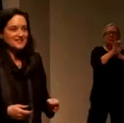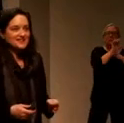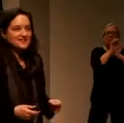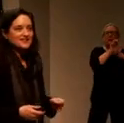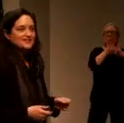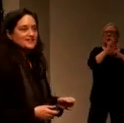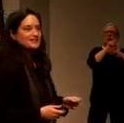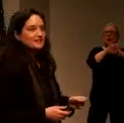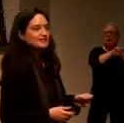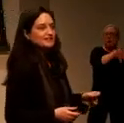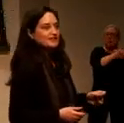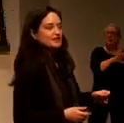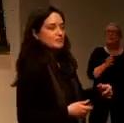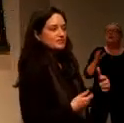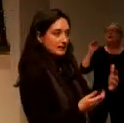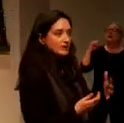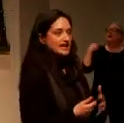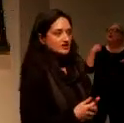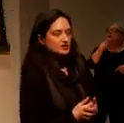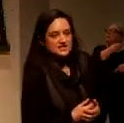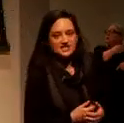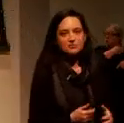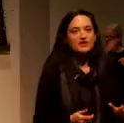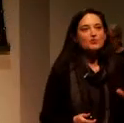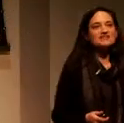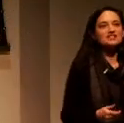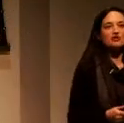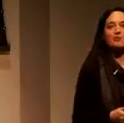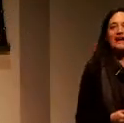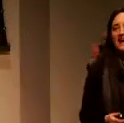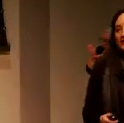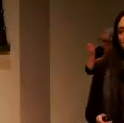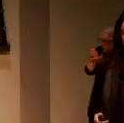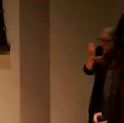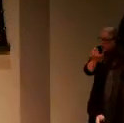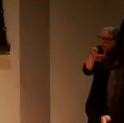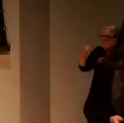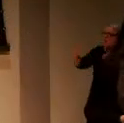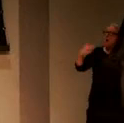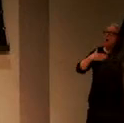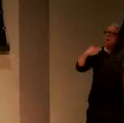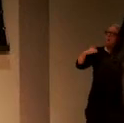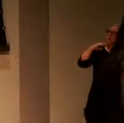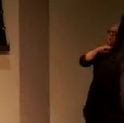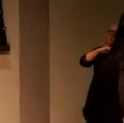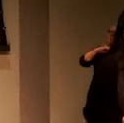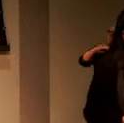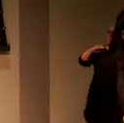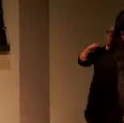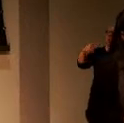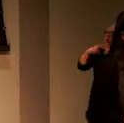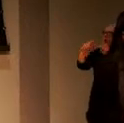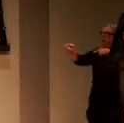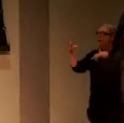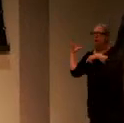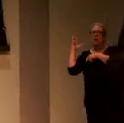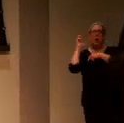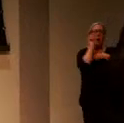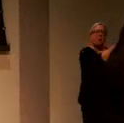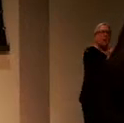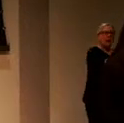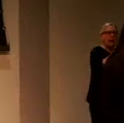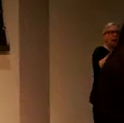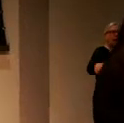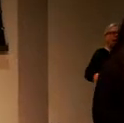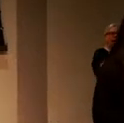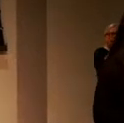treatments that stabilized her disease, but then we sent her back out into that very same environment that was impossible